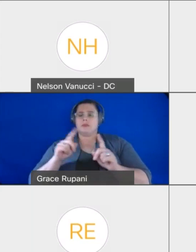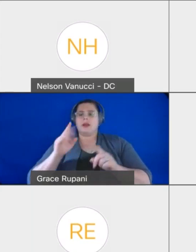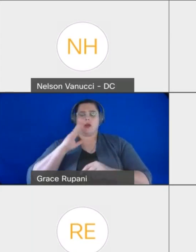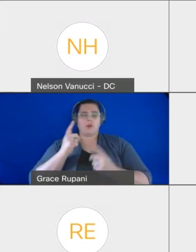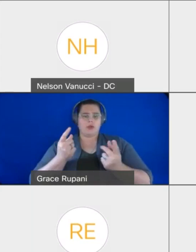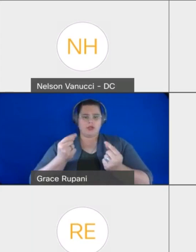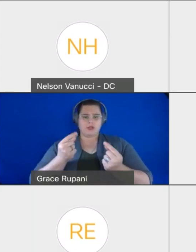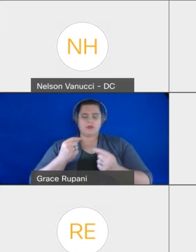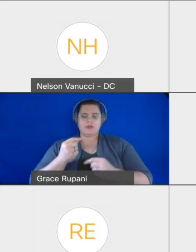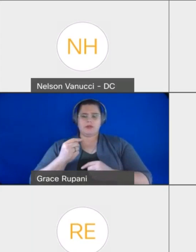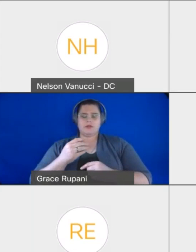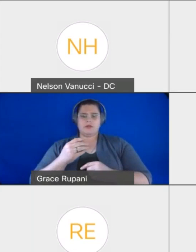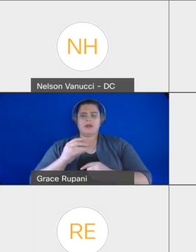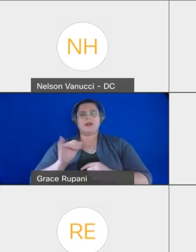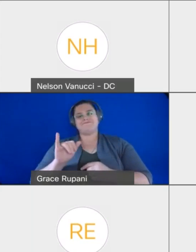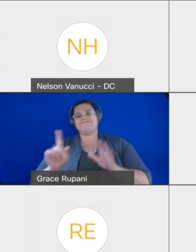my,